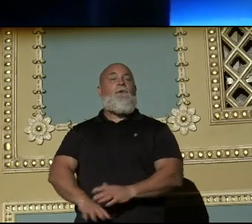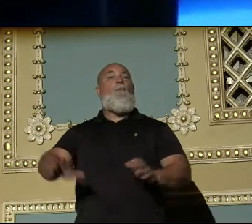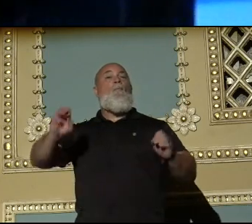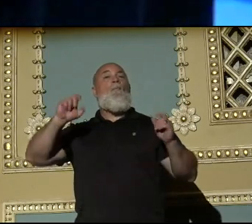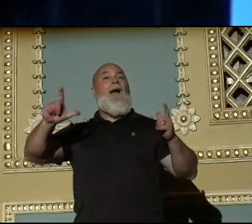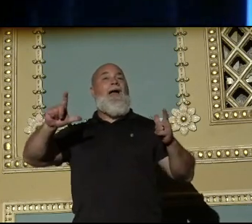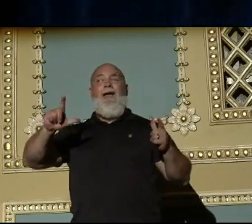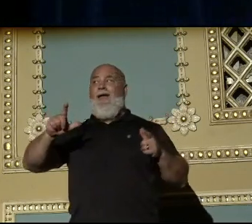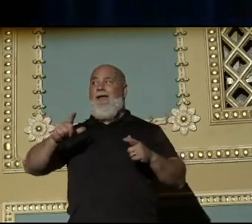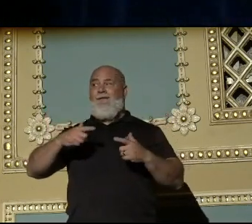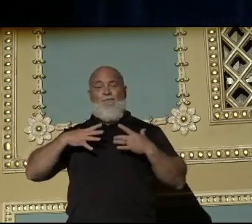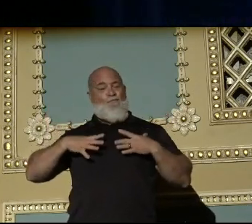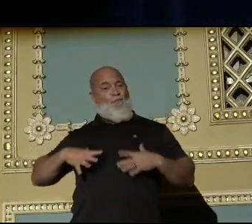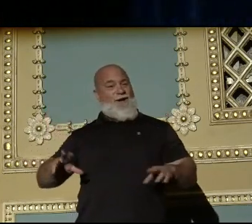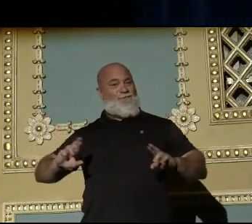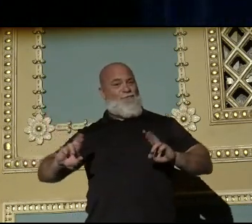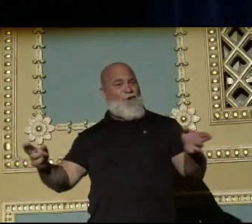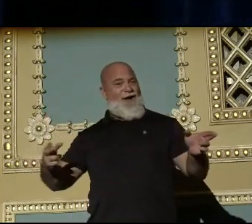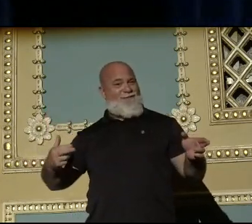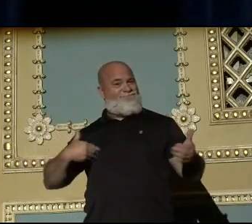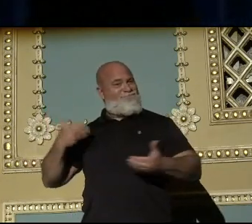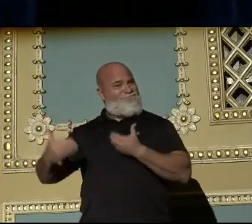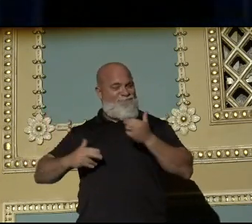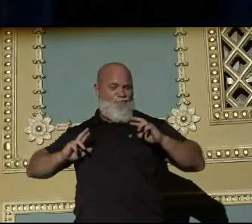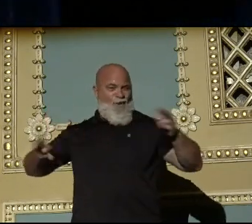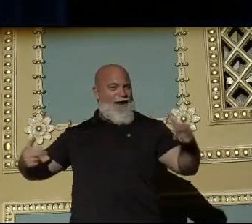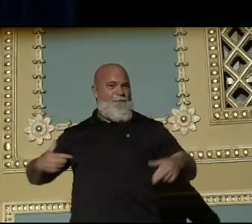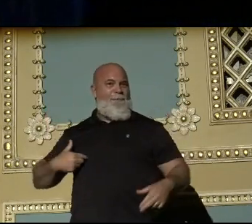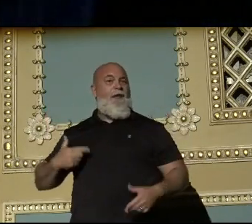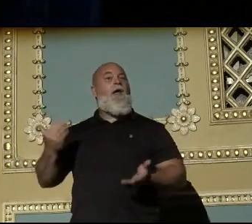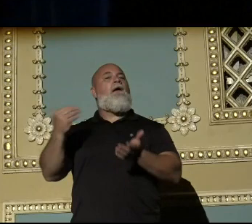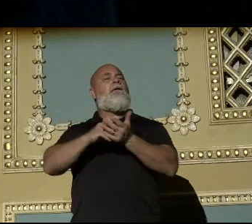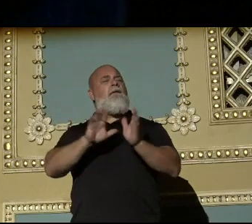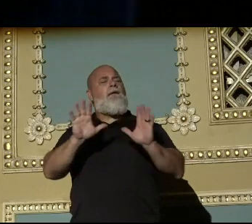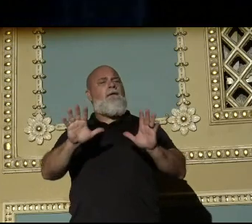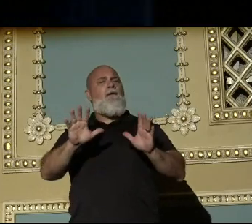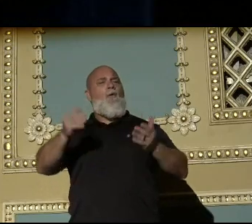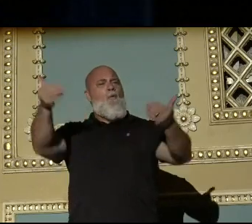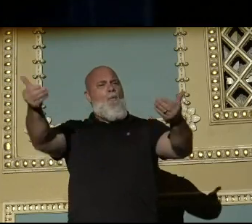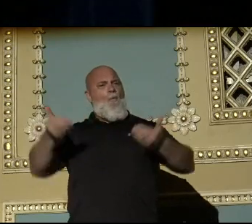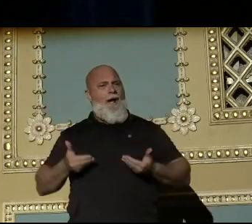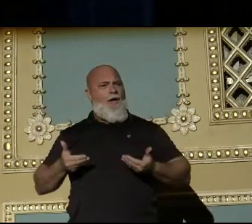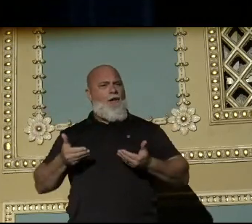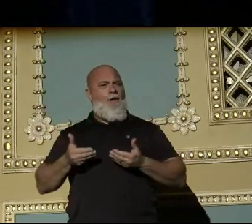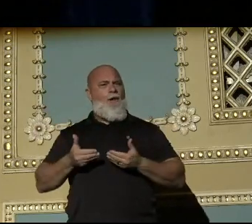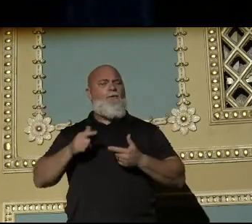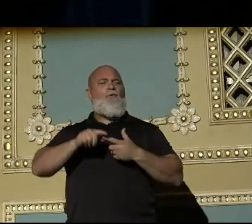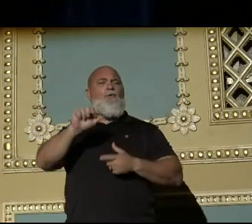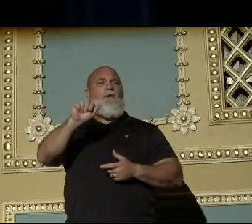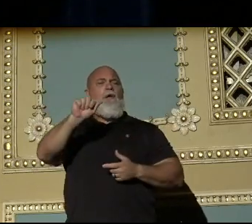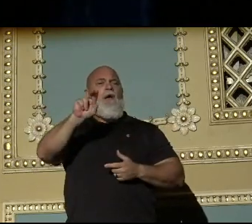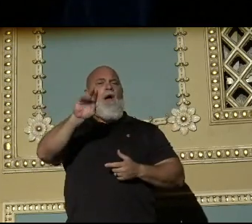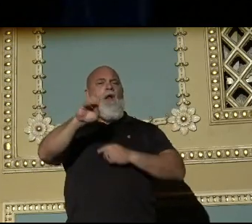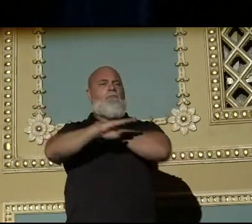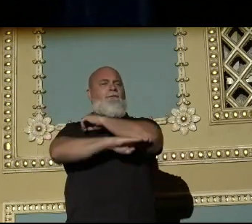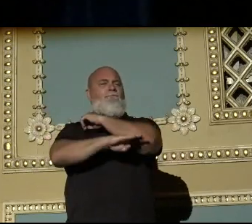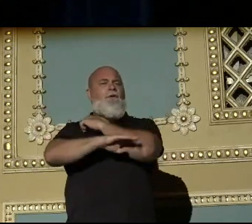Well, I got myself dressed and I'm ready to go. Again, welcome folks to Autumn